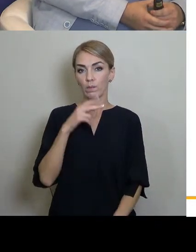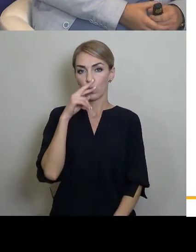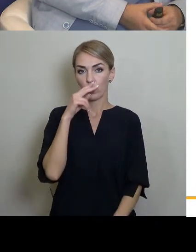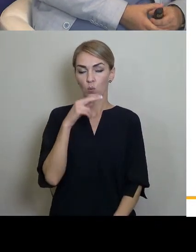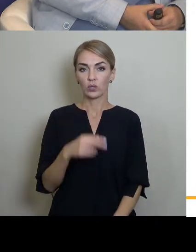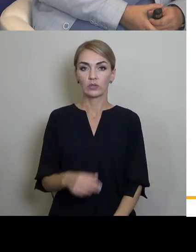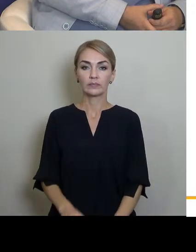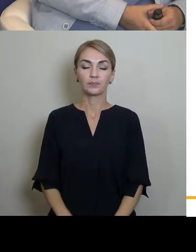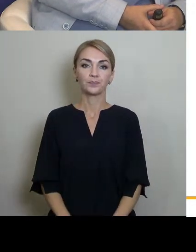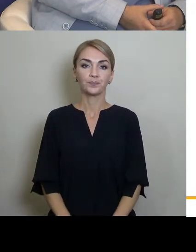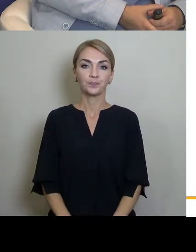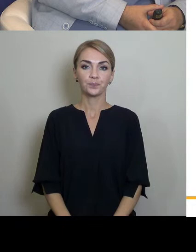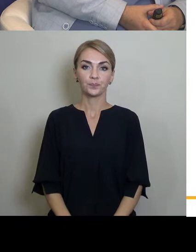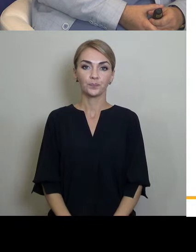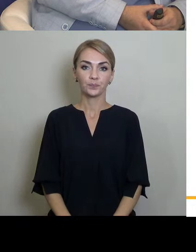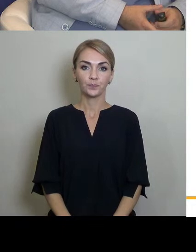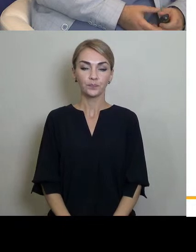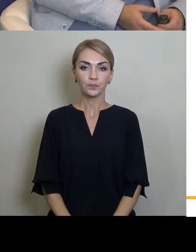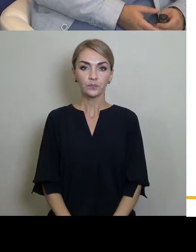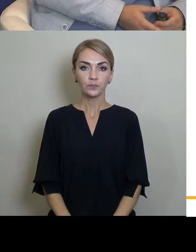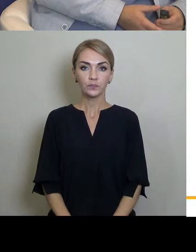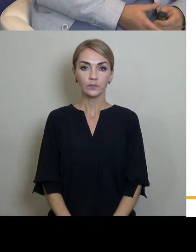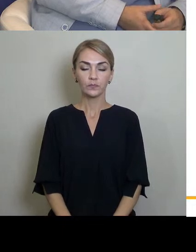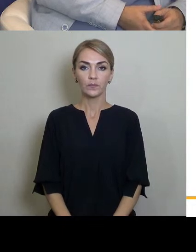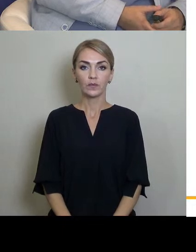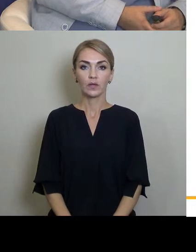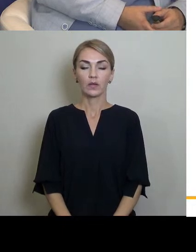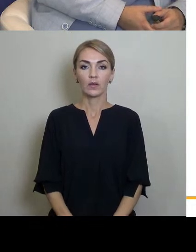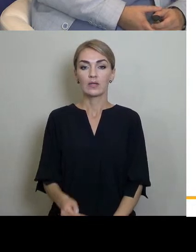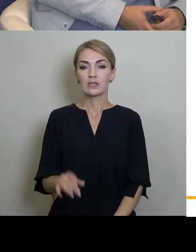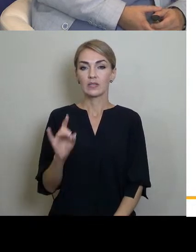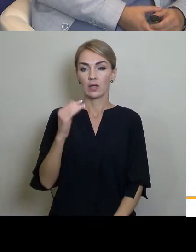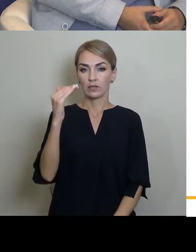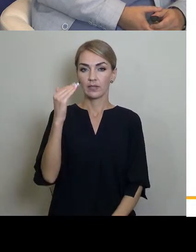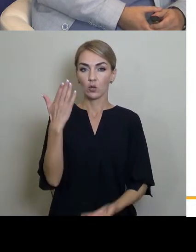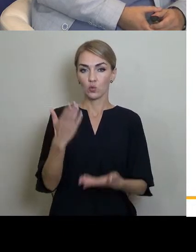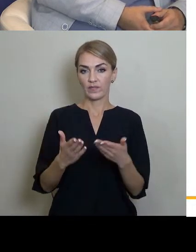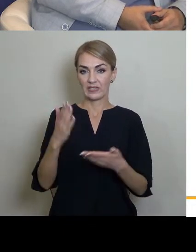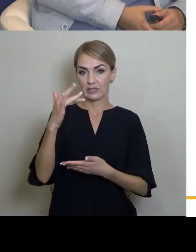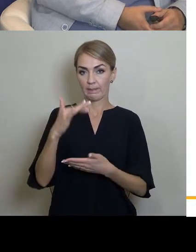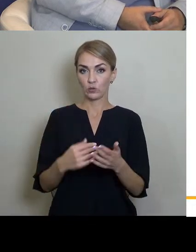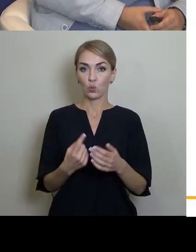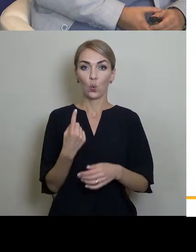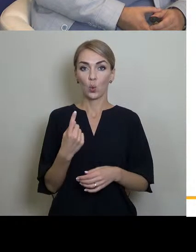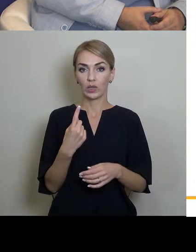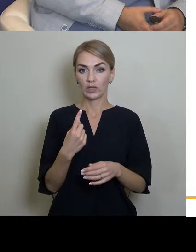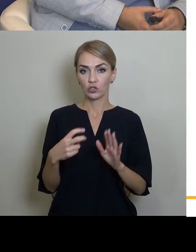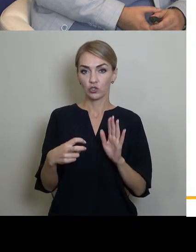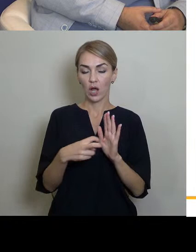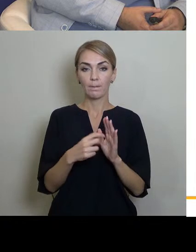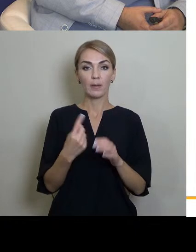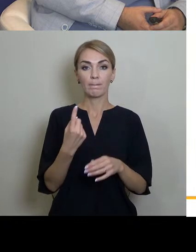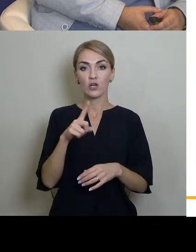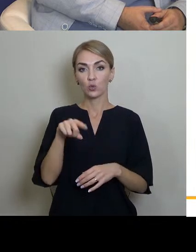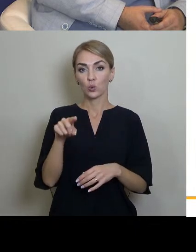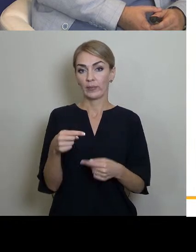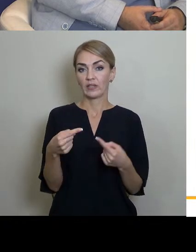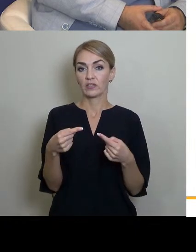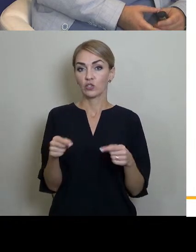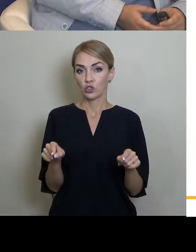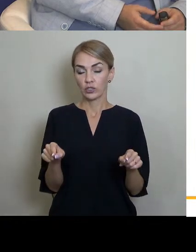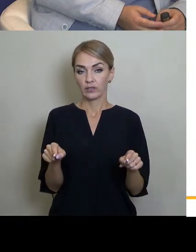one who is not participating in the elections, and how